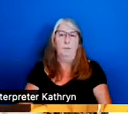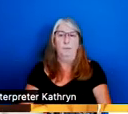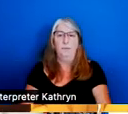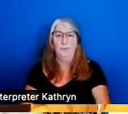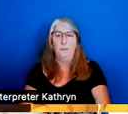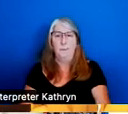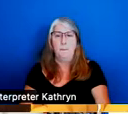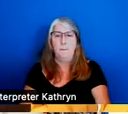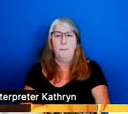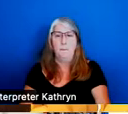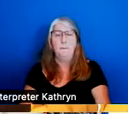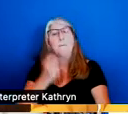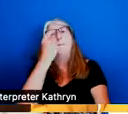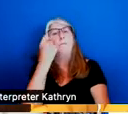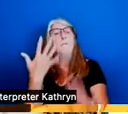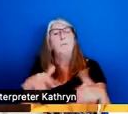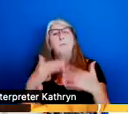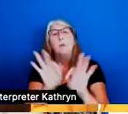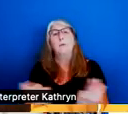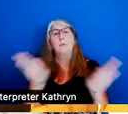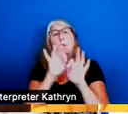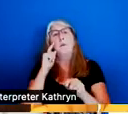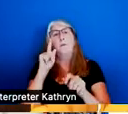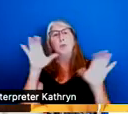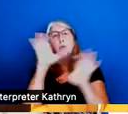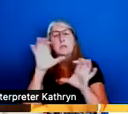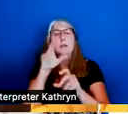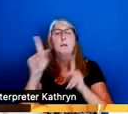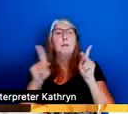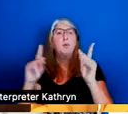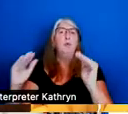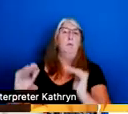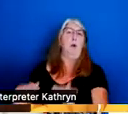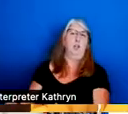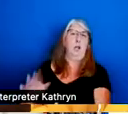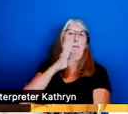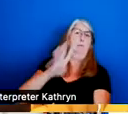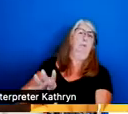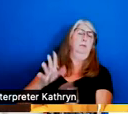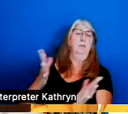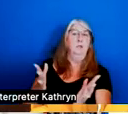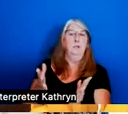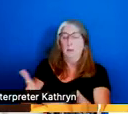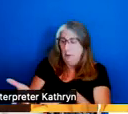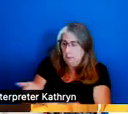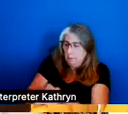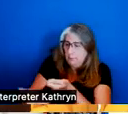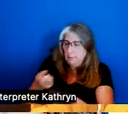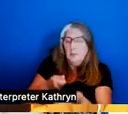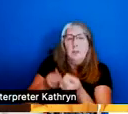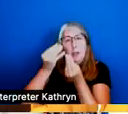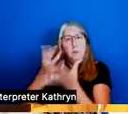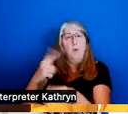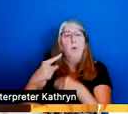It is really important to seek those who are marginalized. And so much of what I hear about your work and